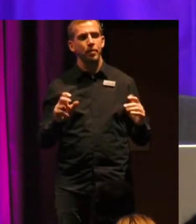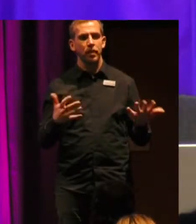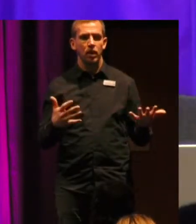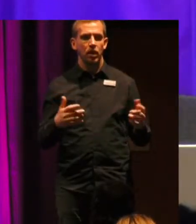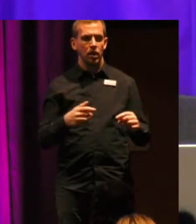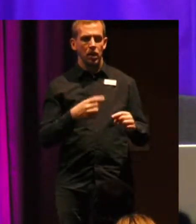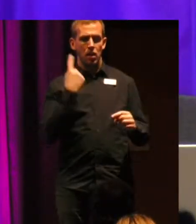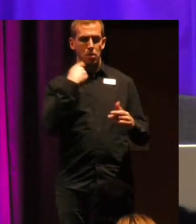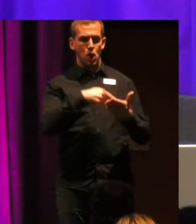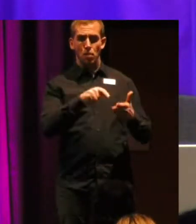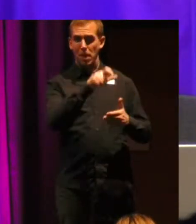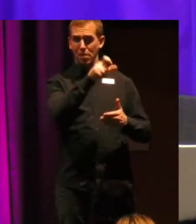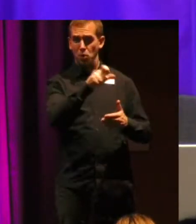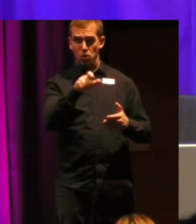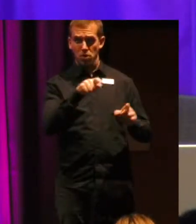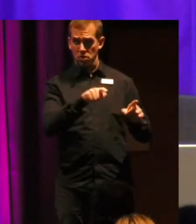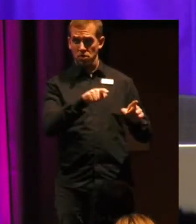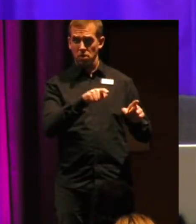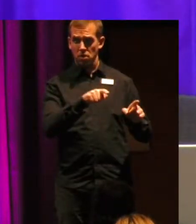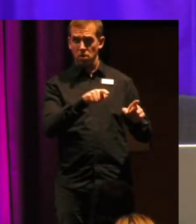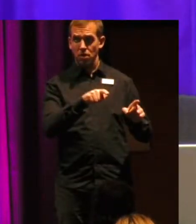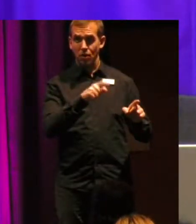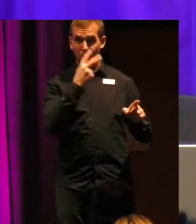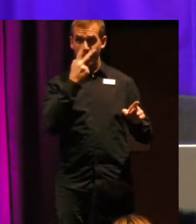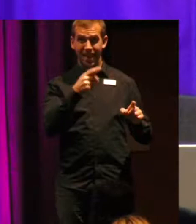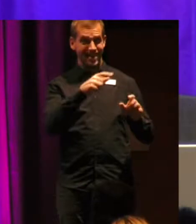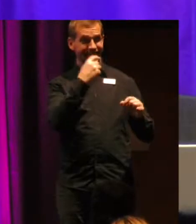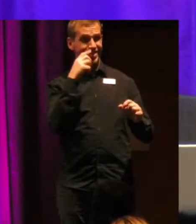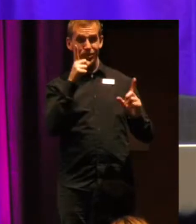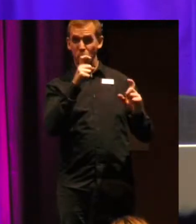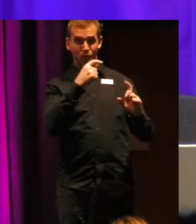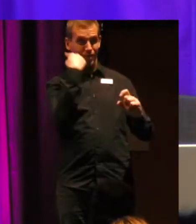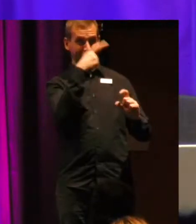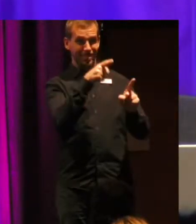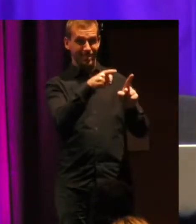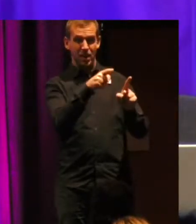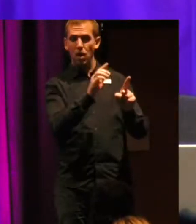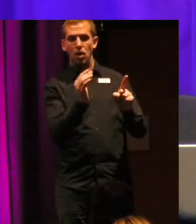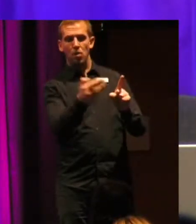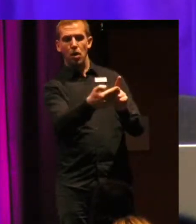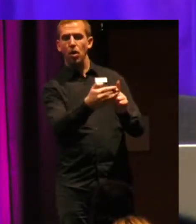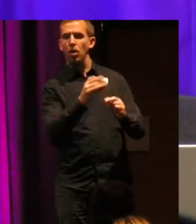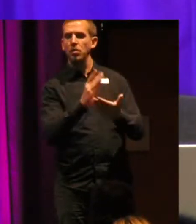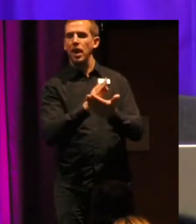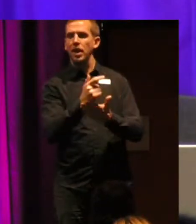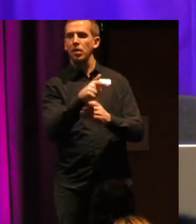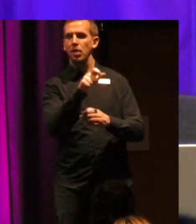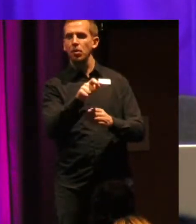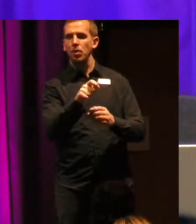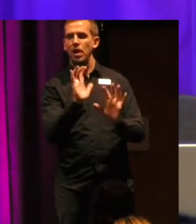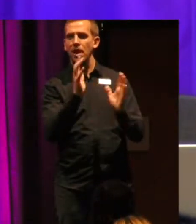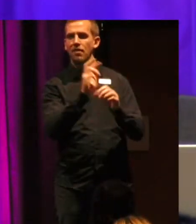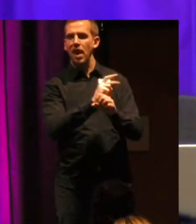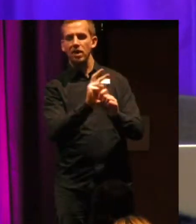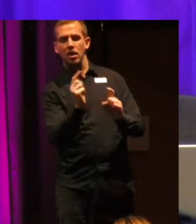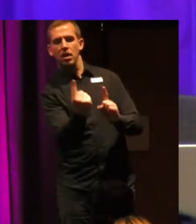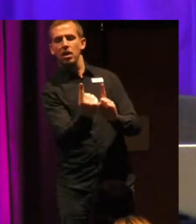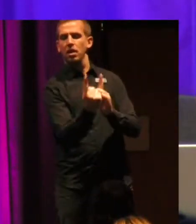high-profile figures, being accompanied by security. So it really is a growing issue, and that's just in the United